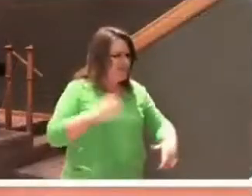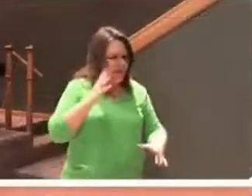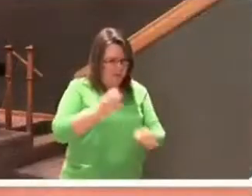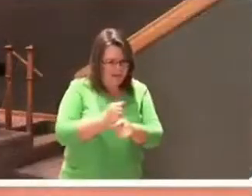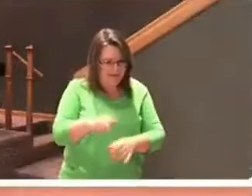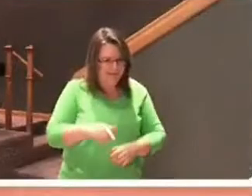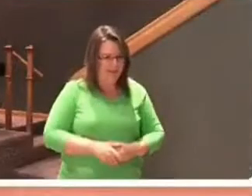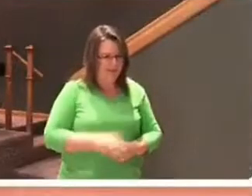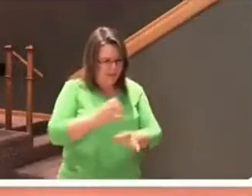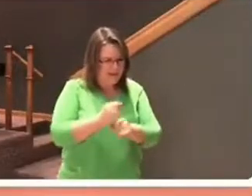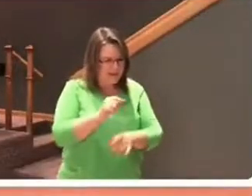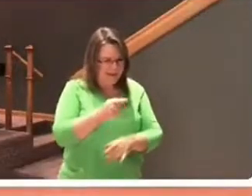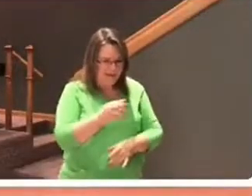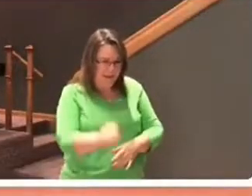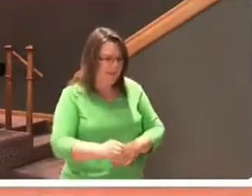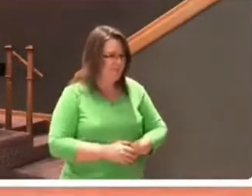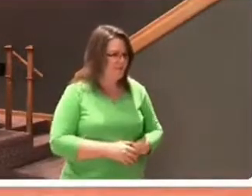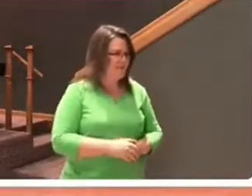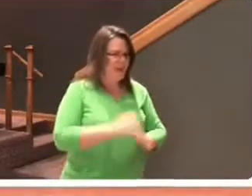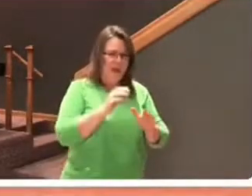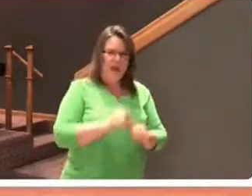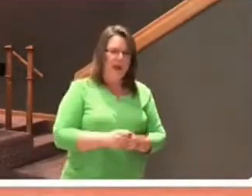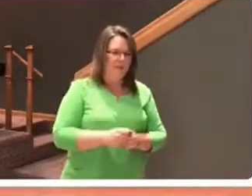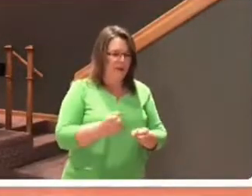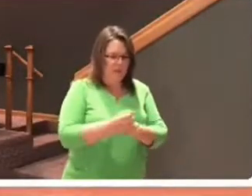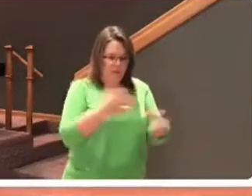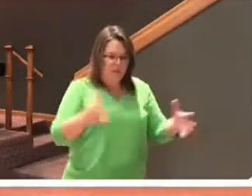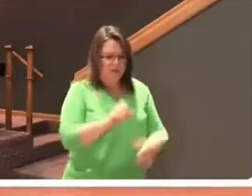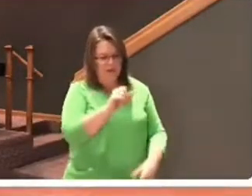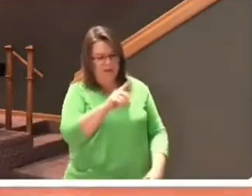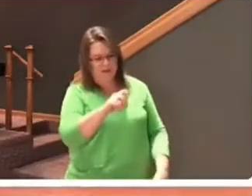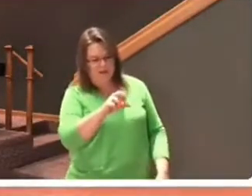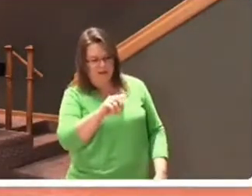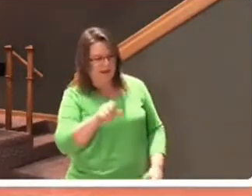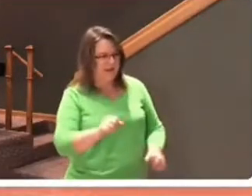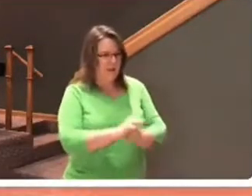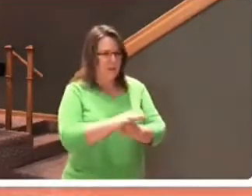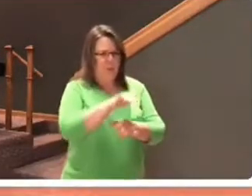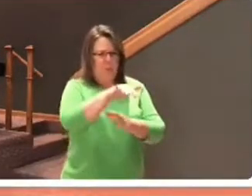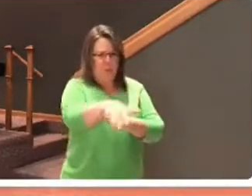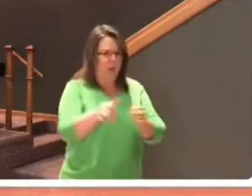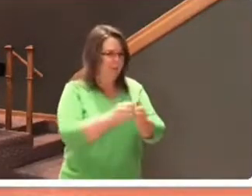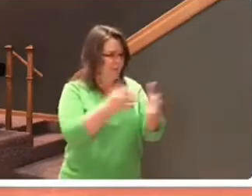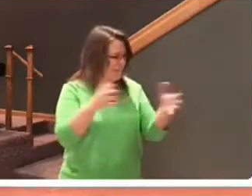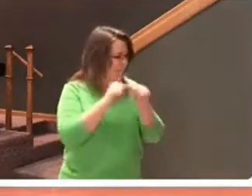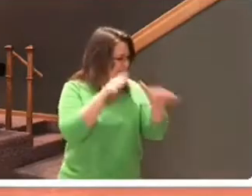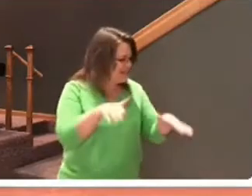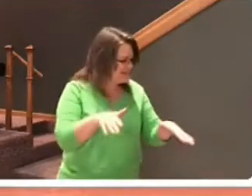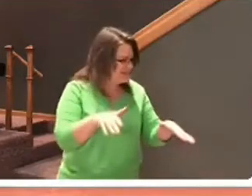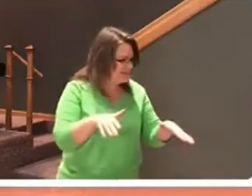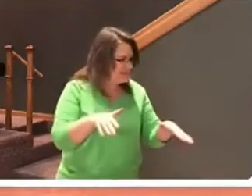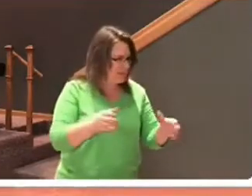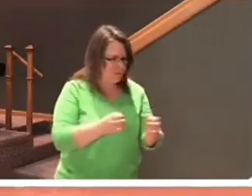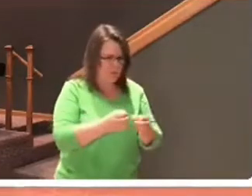get them. I'm going to blow out their container. I'm going to give them. I'm going to bust it out.